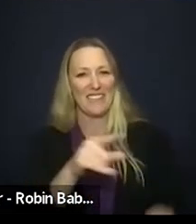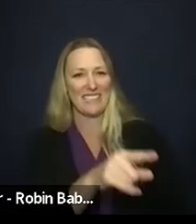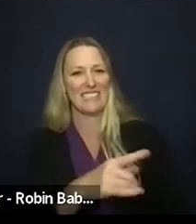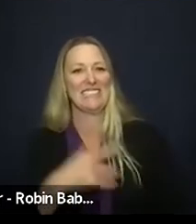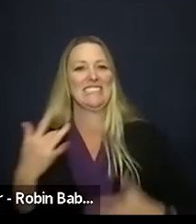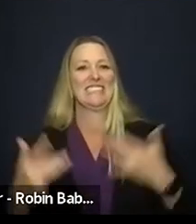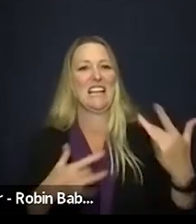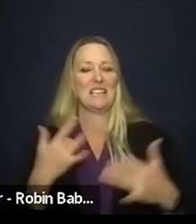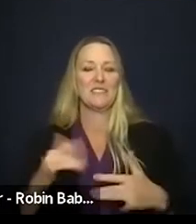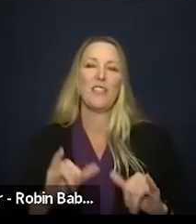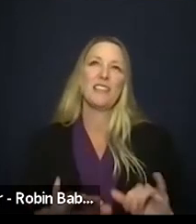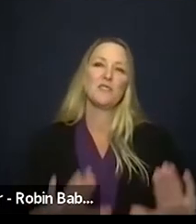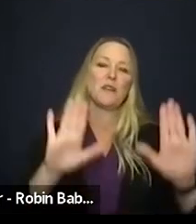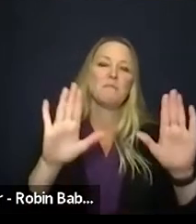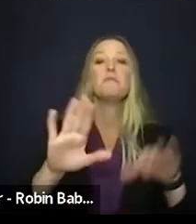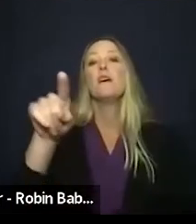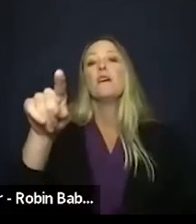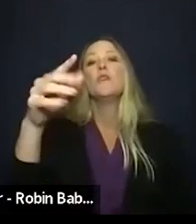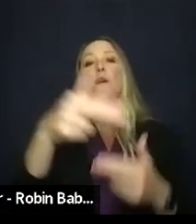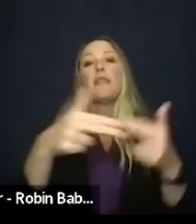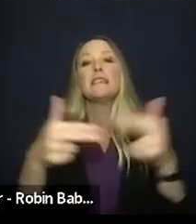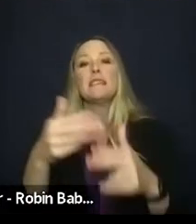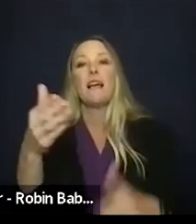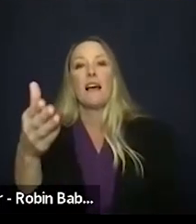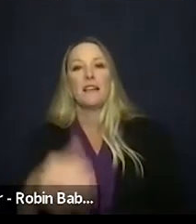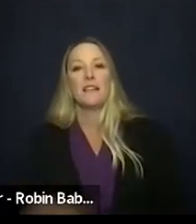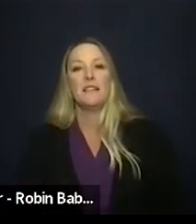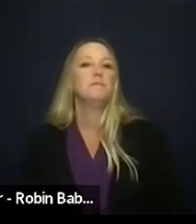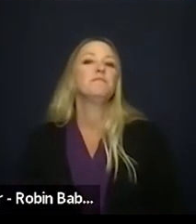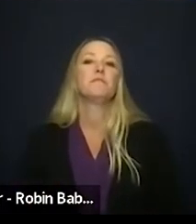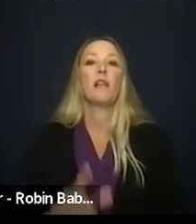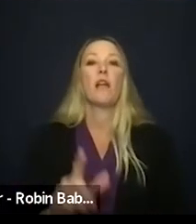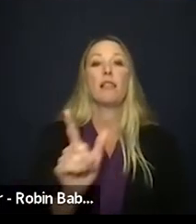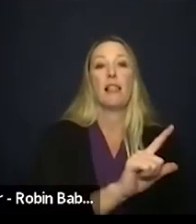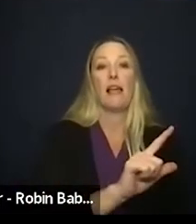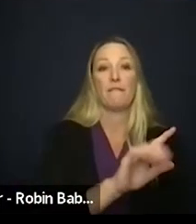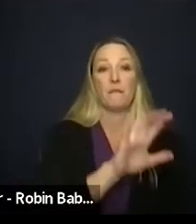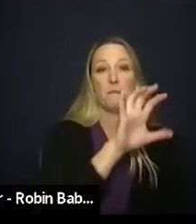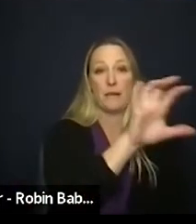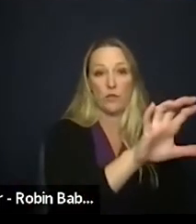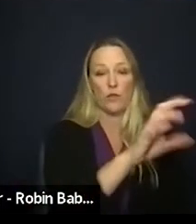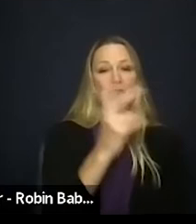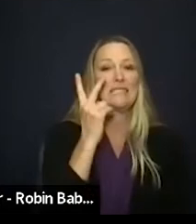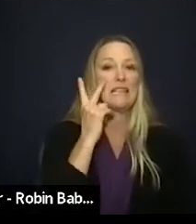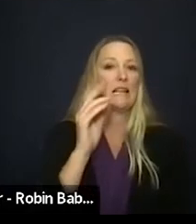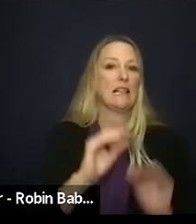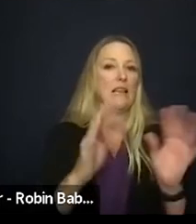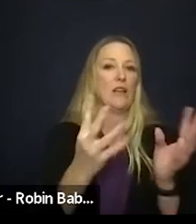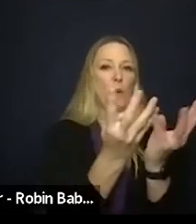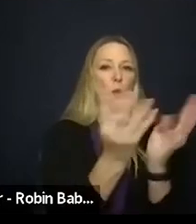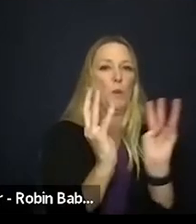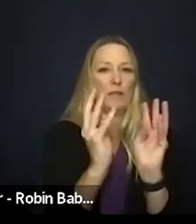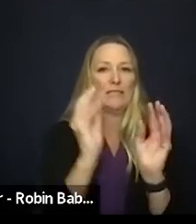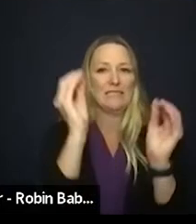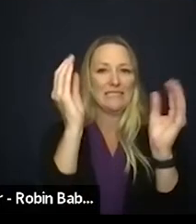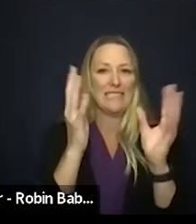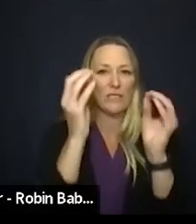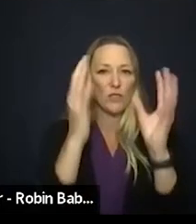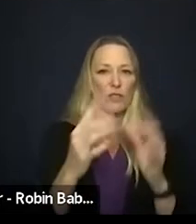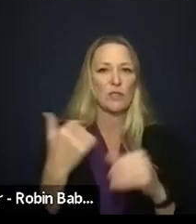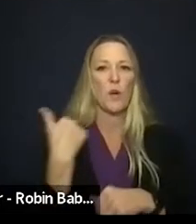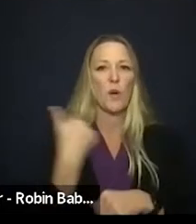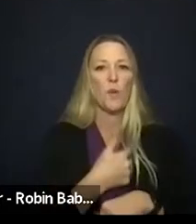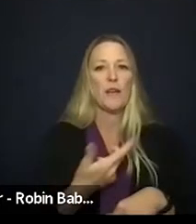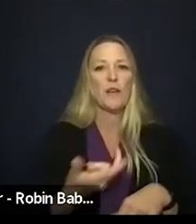great so this next slide um on the on the left hand side you can see our team of teachers and we're actually sitting on the